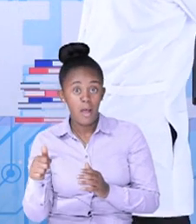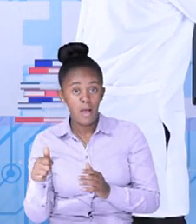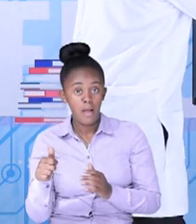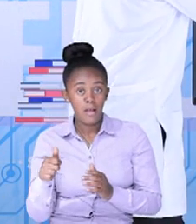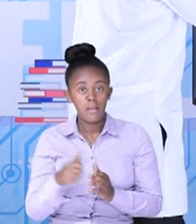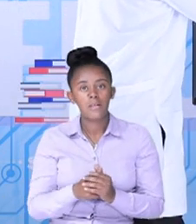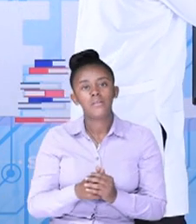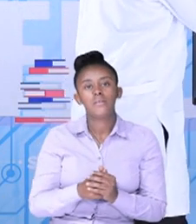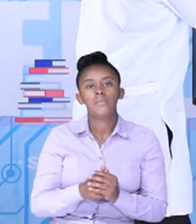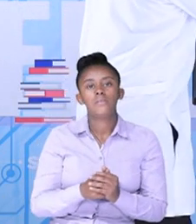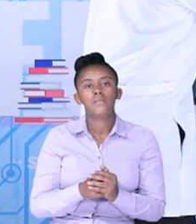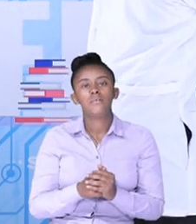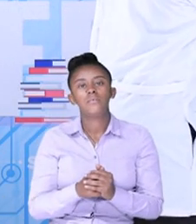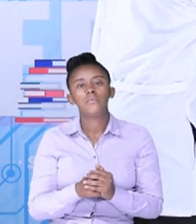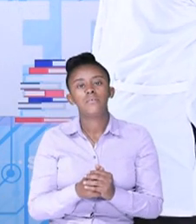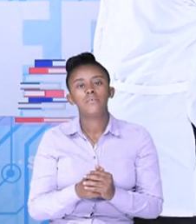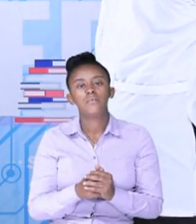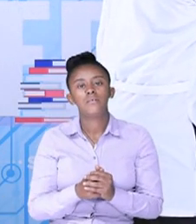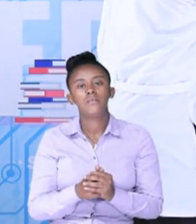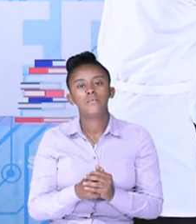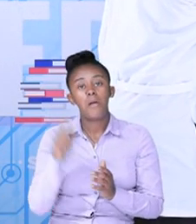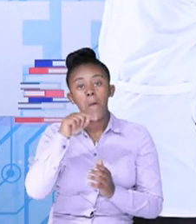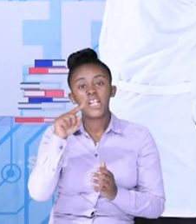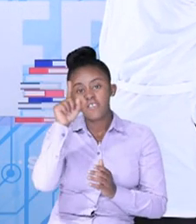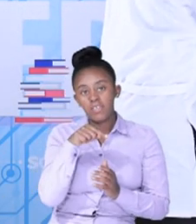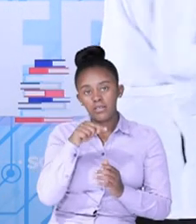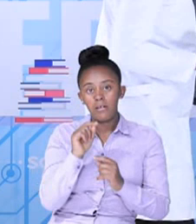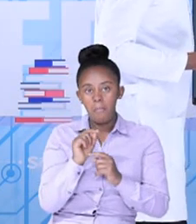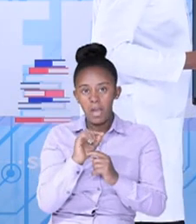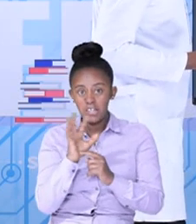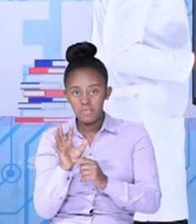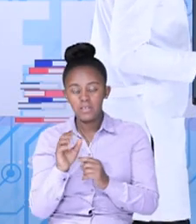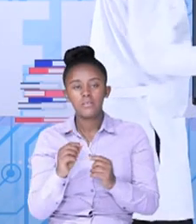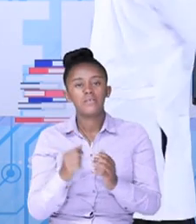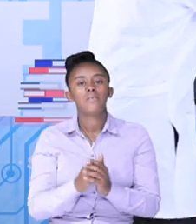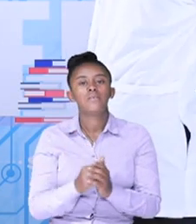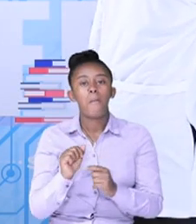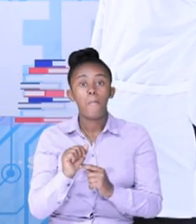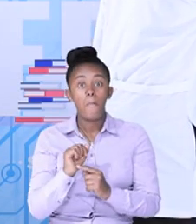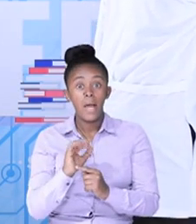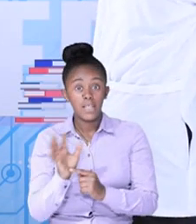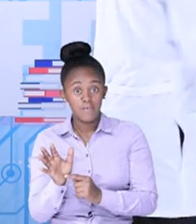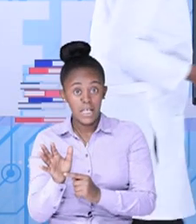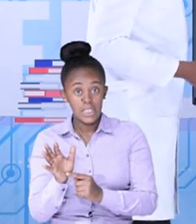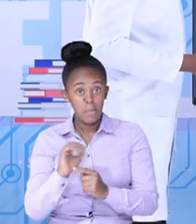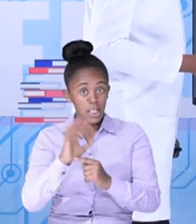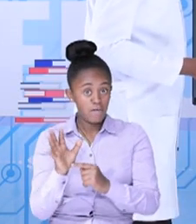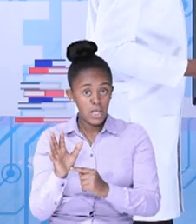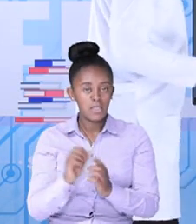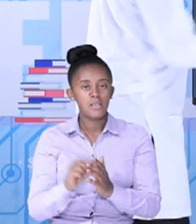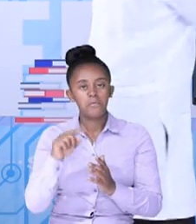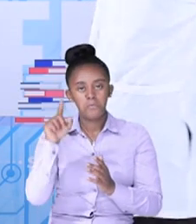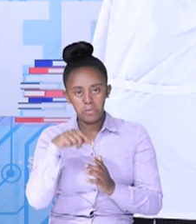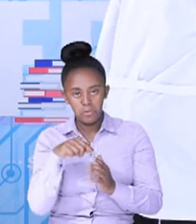magnitude of magnetic flux can be determined as what? B, which is magnetic field, A, cross-sectional